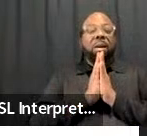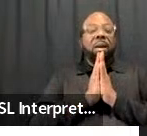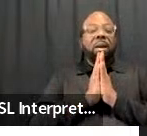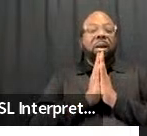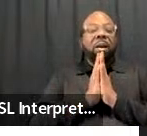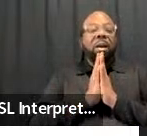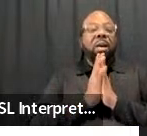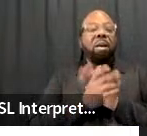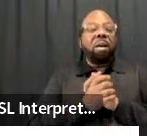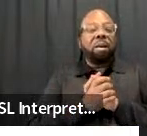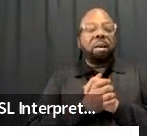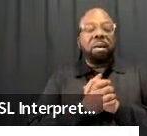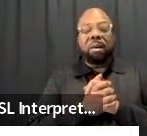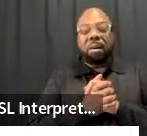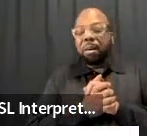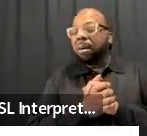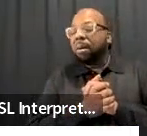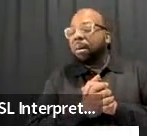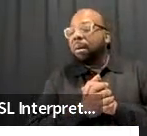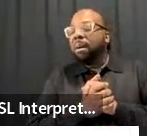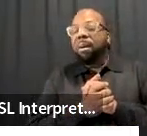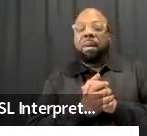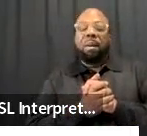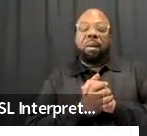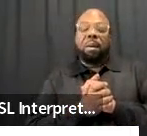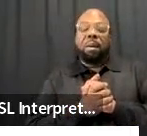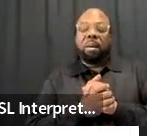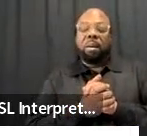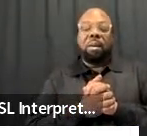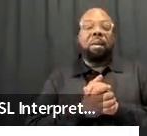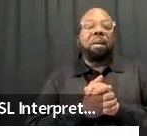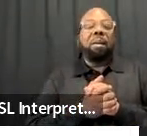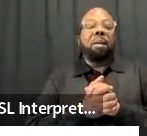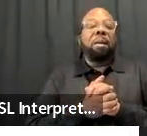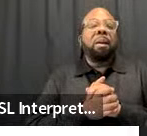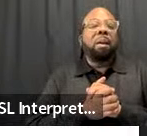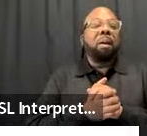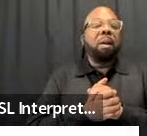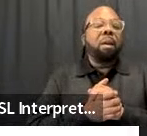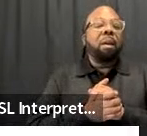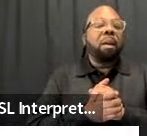Hello. To unmic.